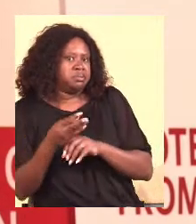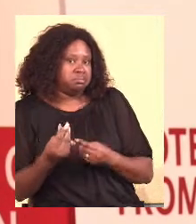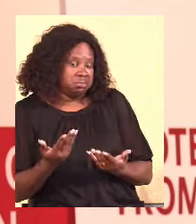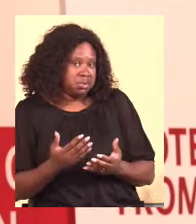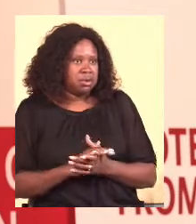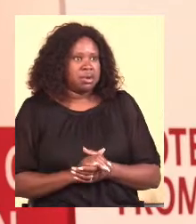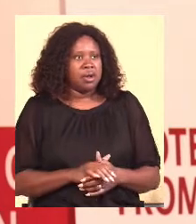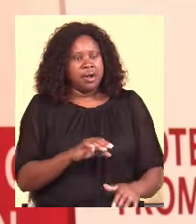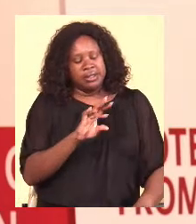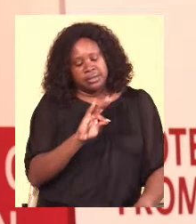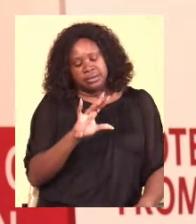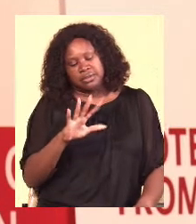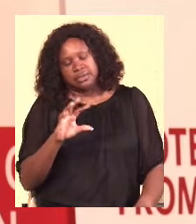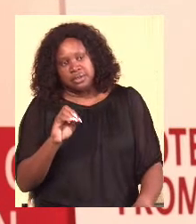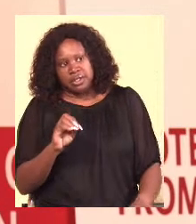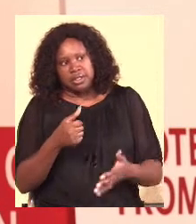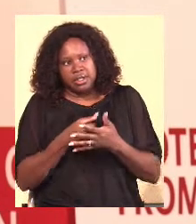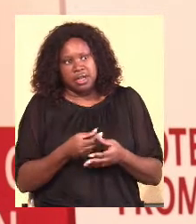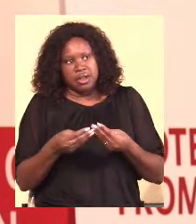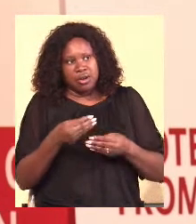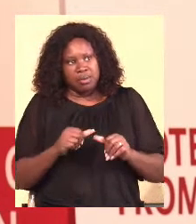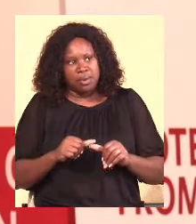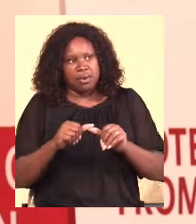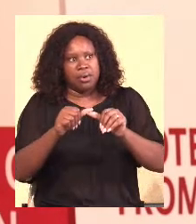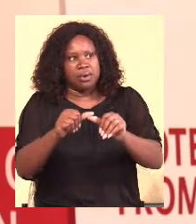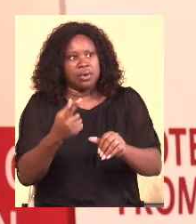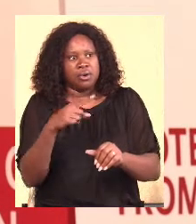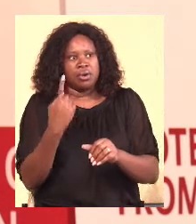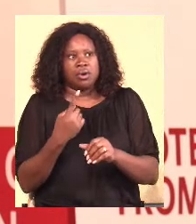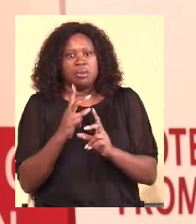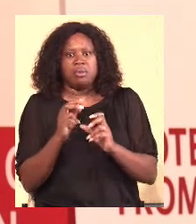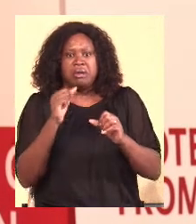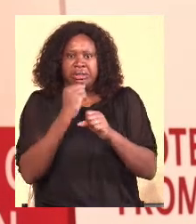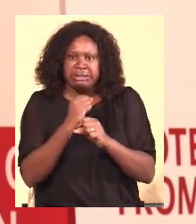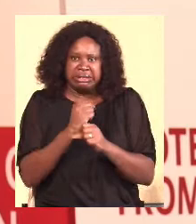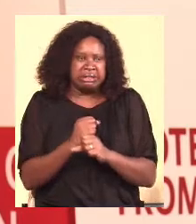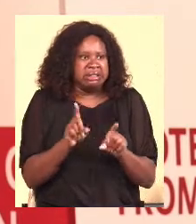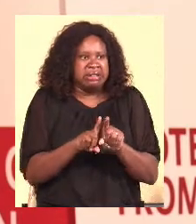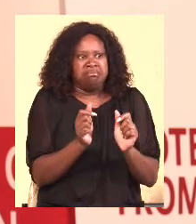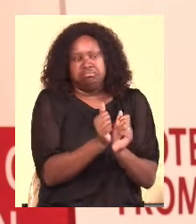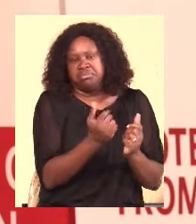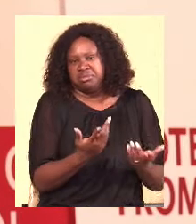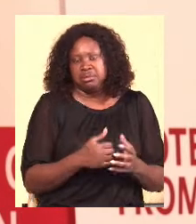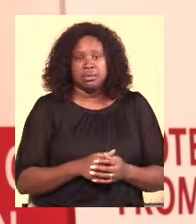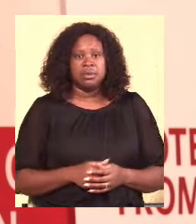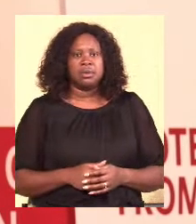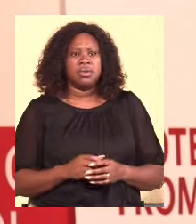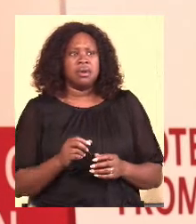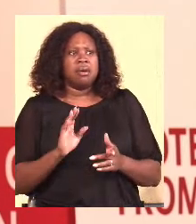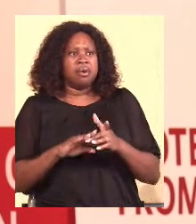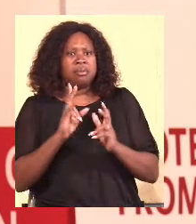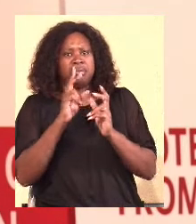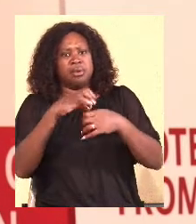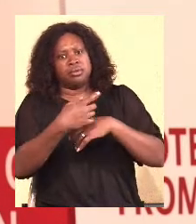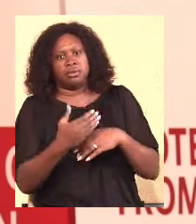keep the economy running so that you do not leave people in destitution. Now, the question of people losing jobs, you have heard the Minister